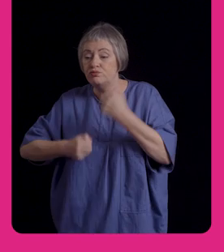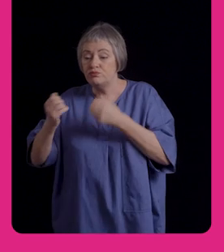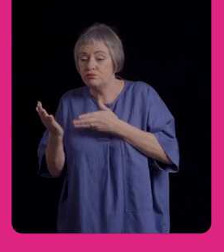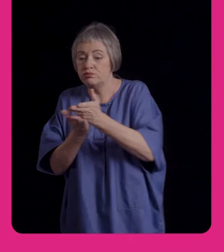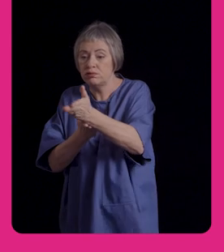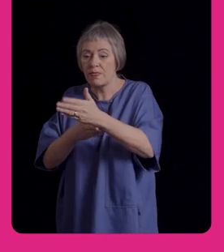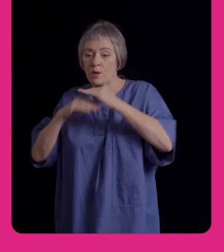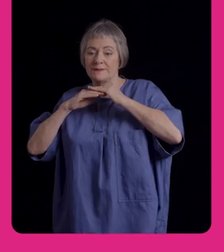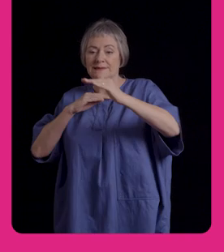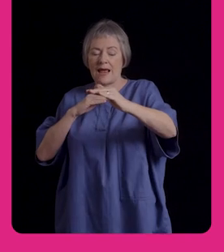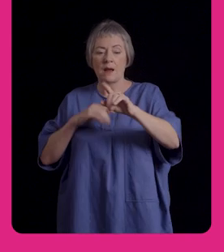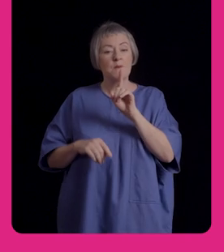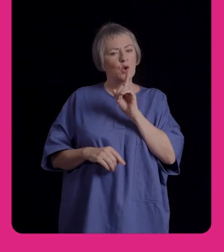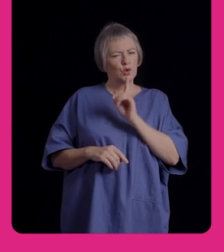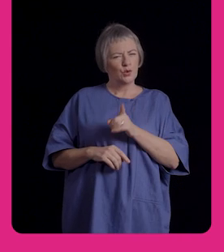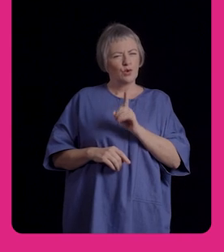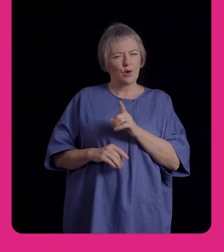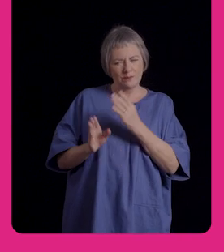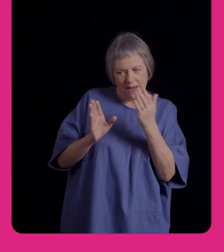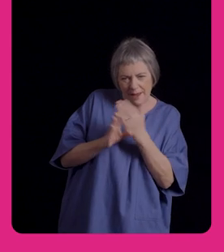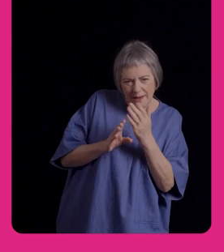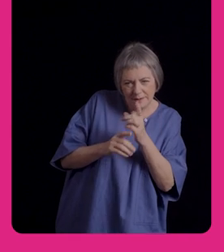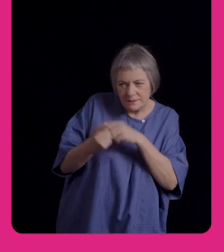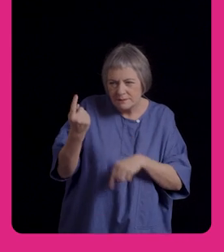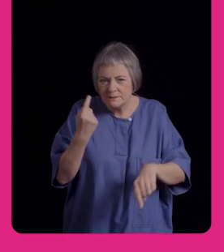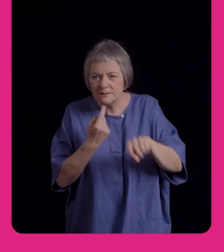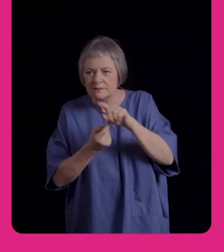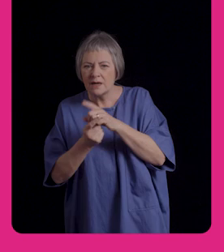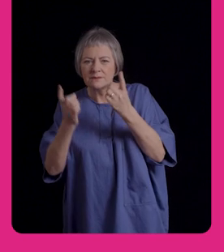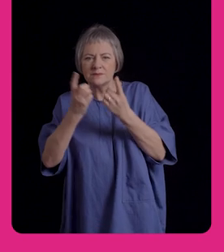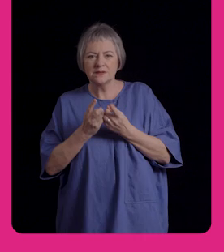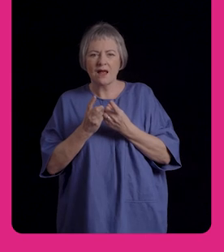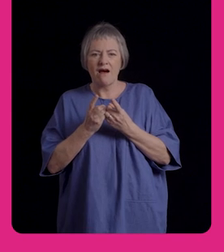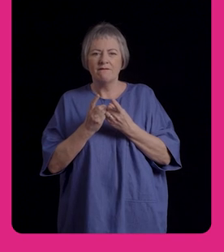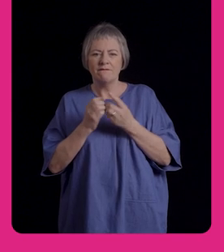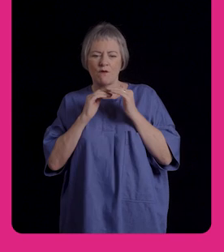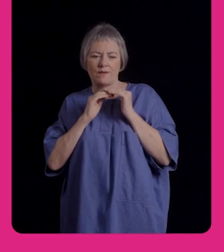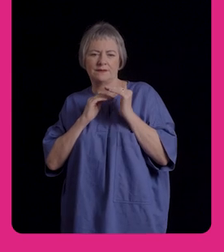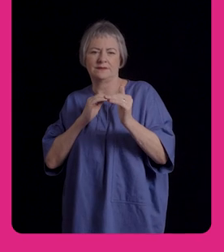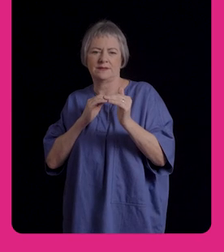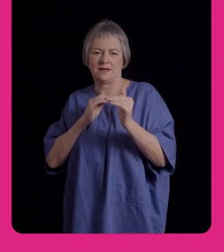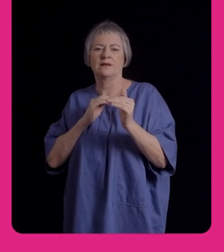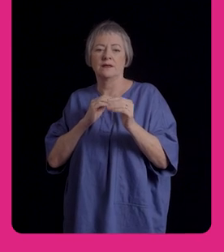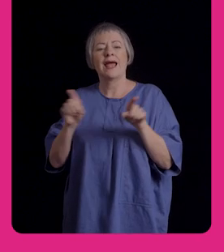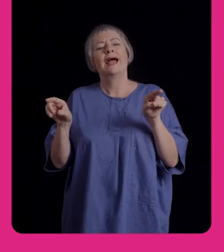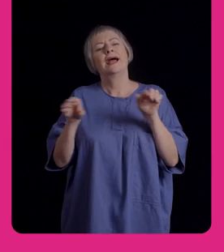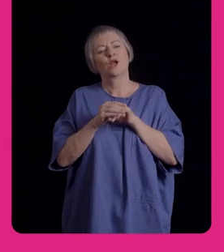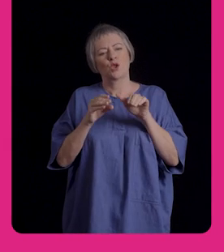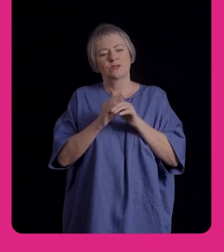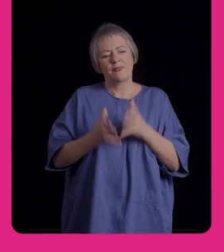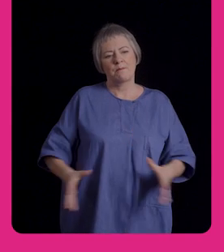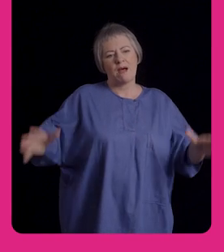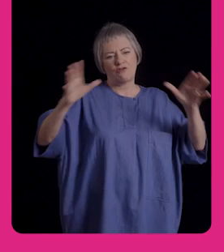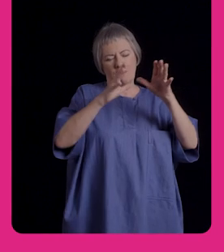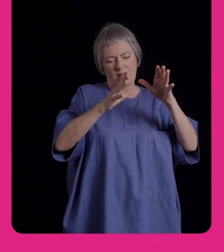deck, but you are kind of like hidden amongst some stuff on the deck, including a barrel.